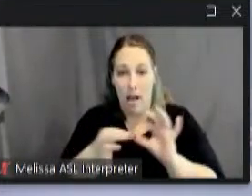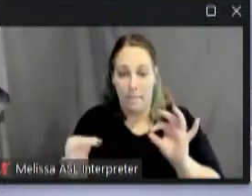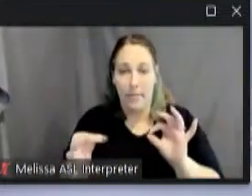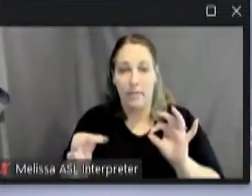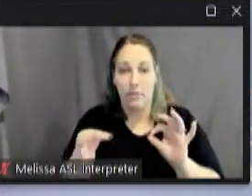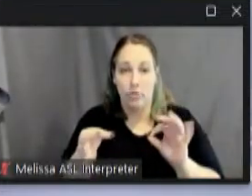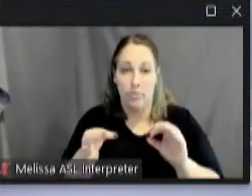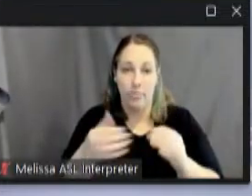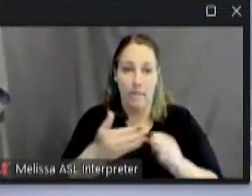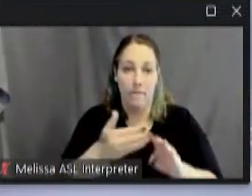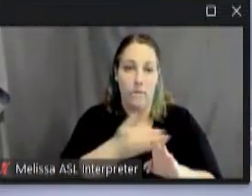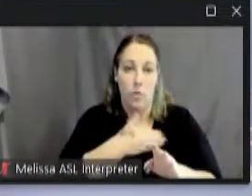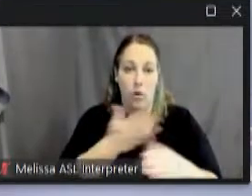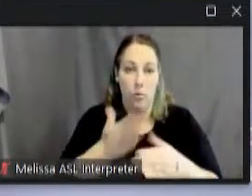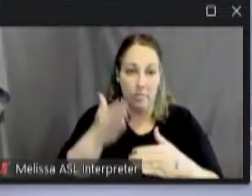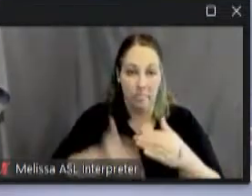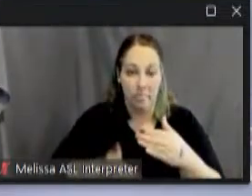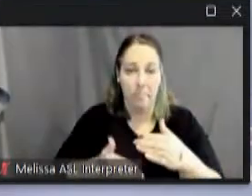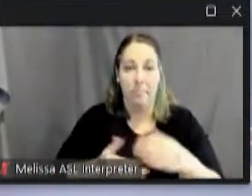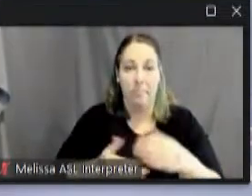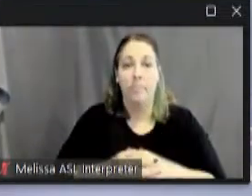that is on